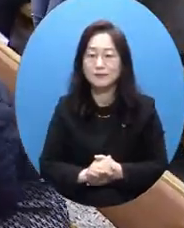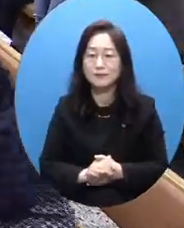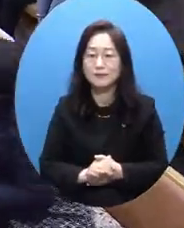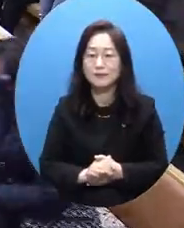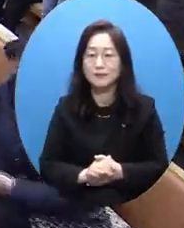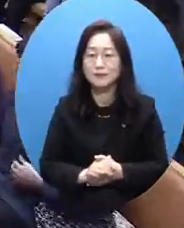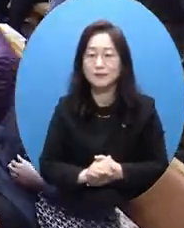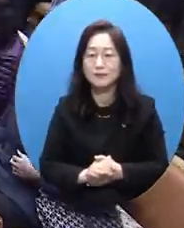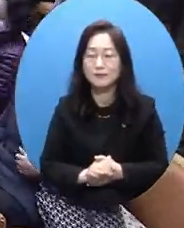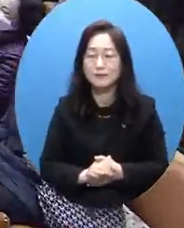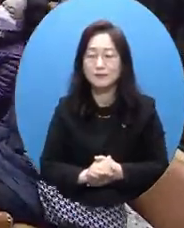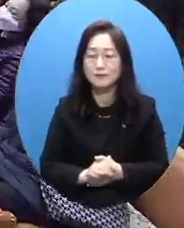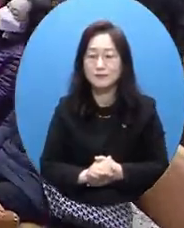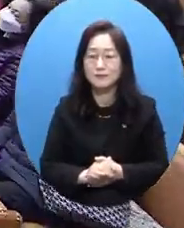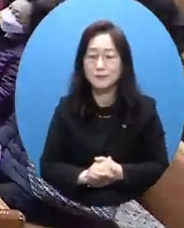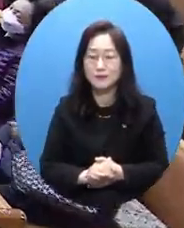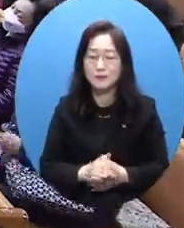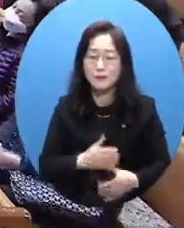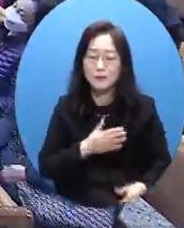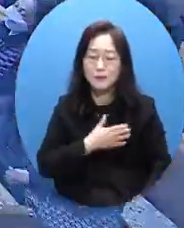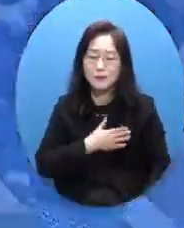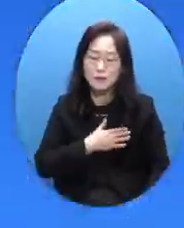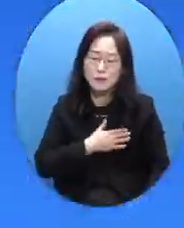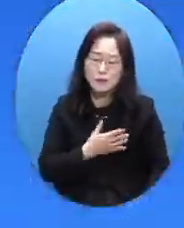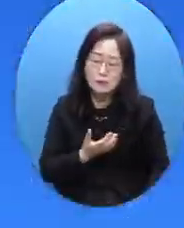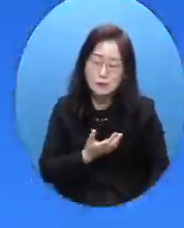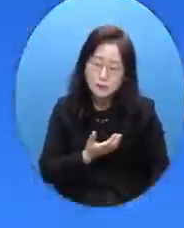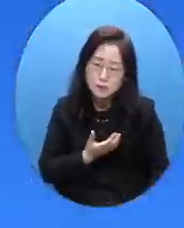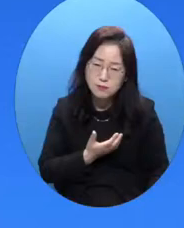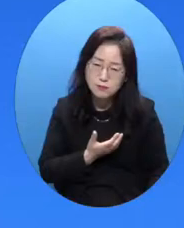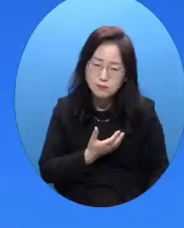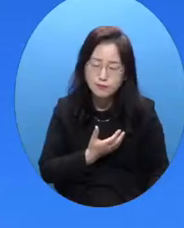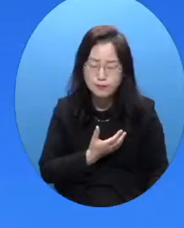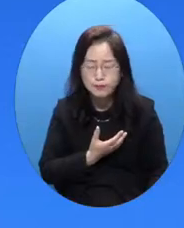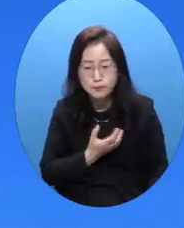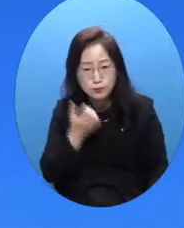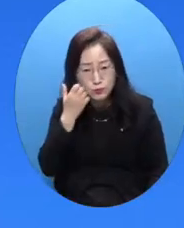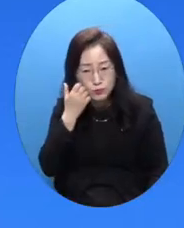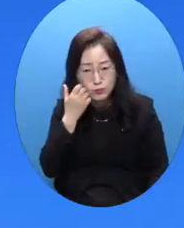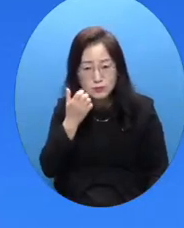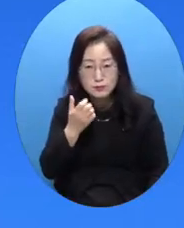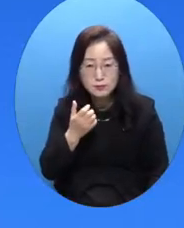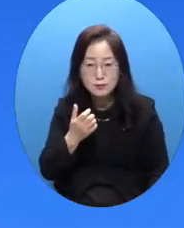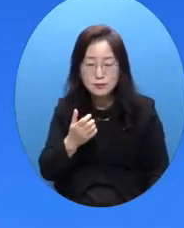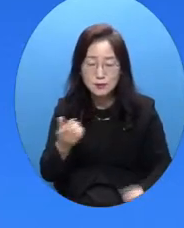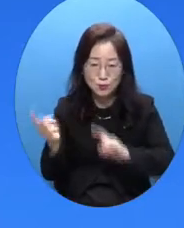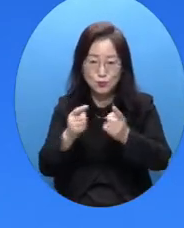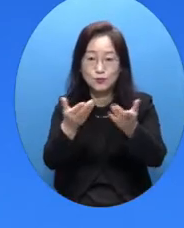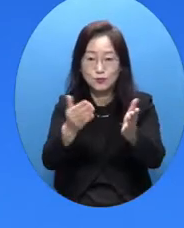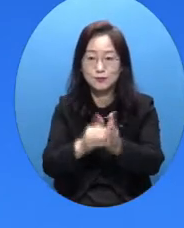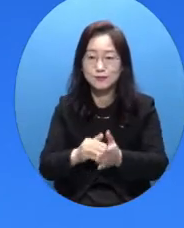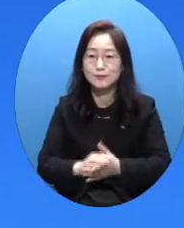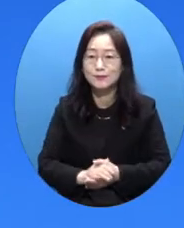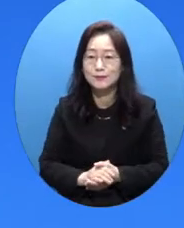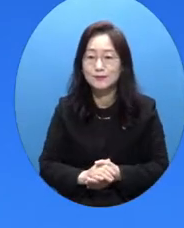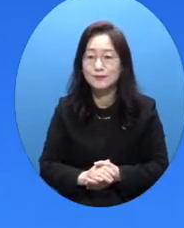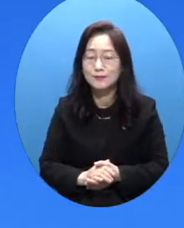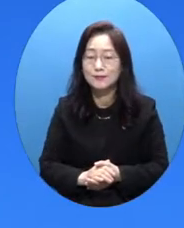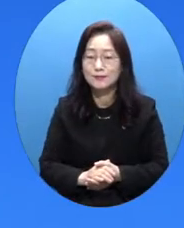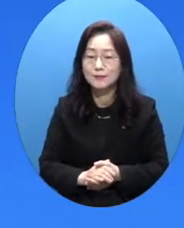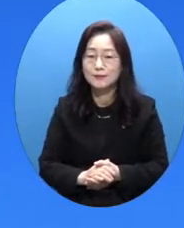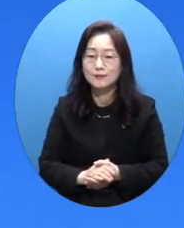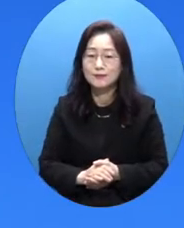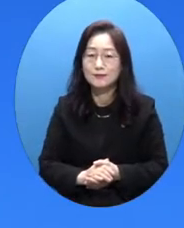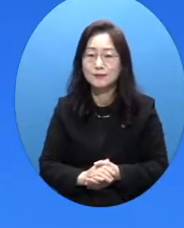come to pass please have a seat there's someone with pain in the left chest